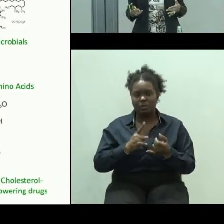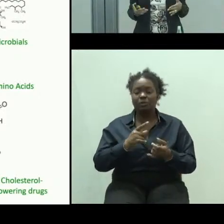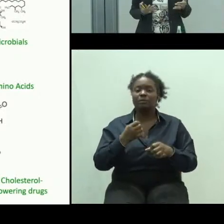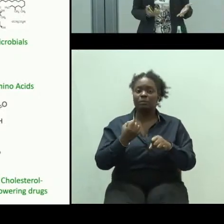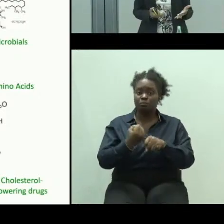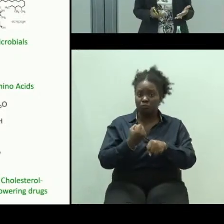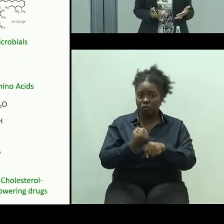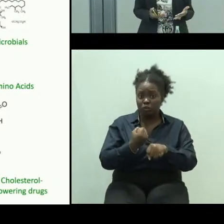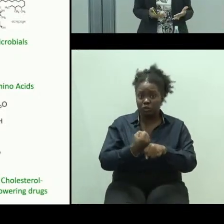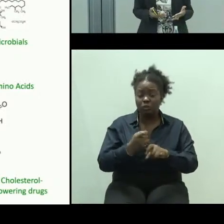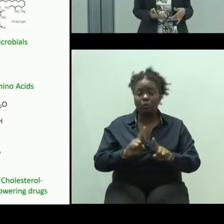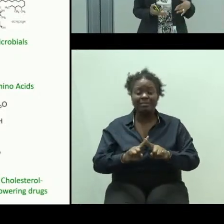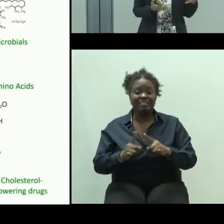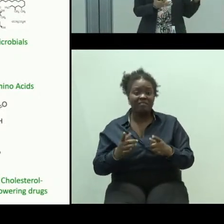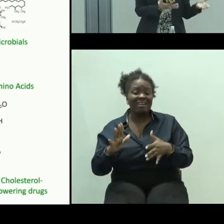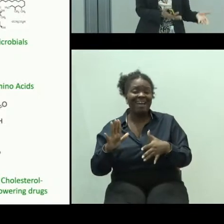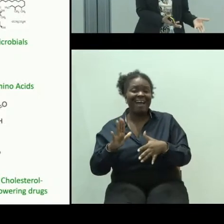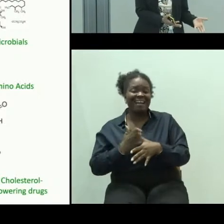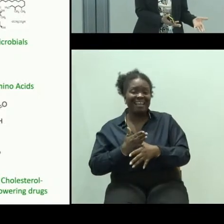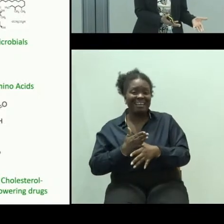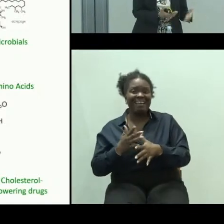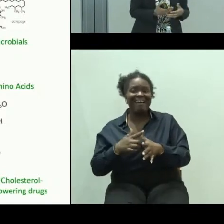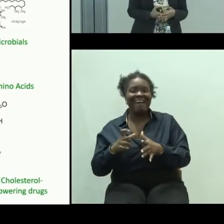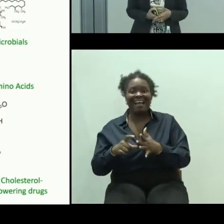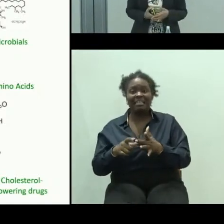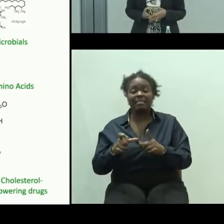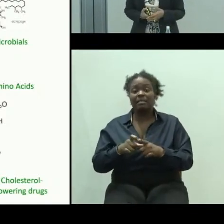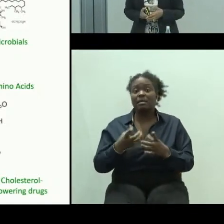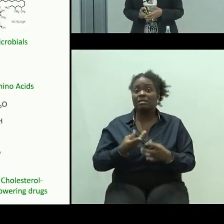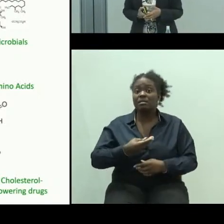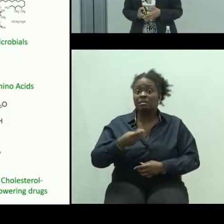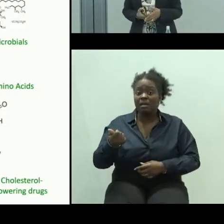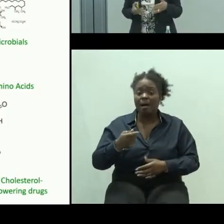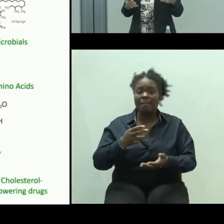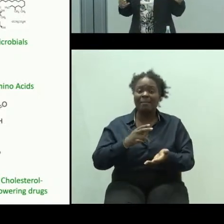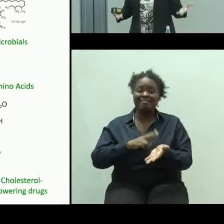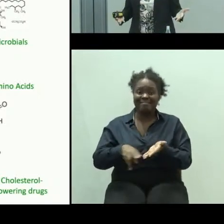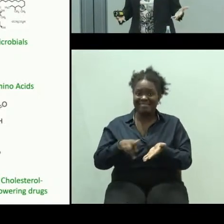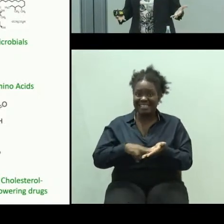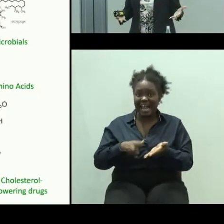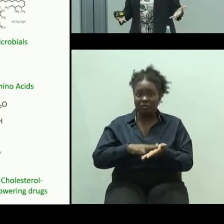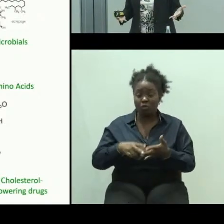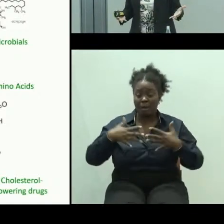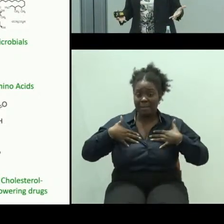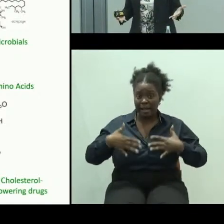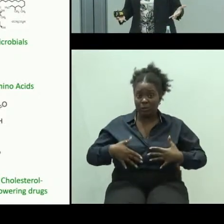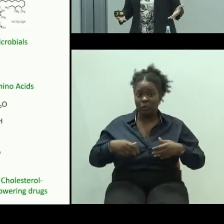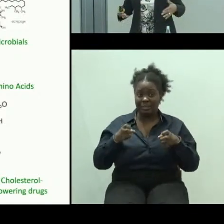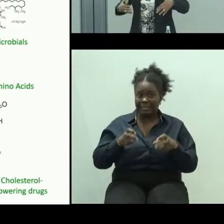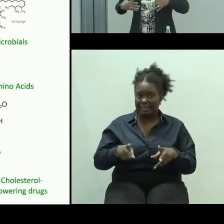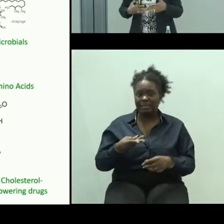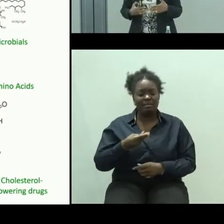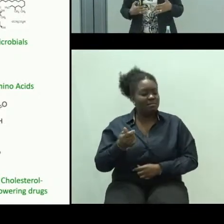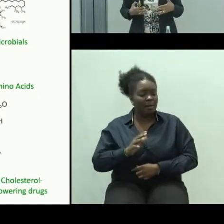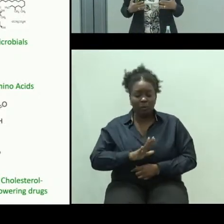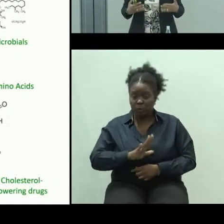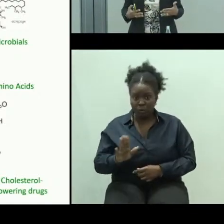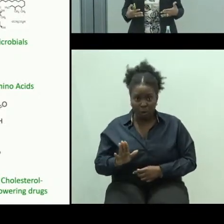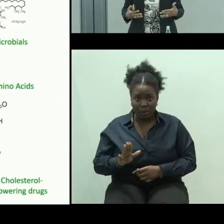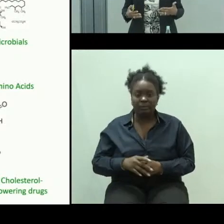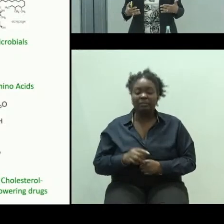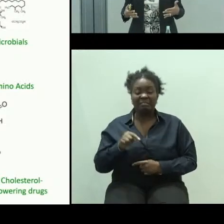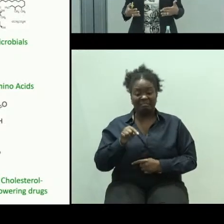different kinds of organic acids, some of which are natural to biological systems and some of which are not. So this tells us